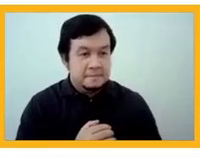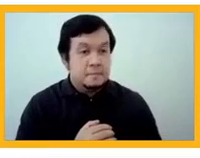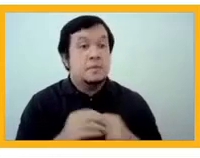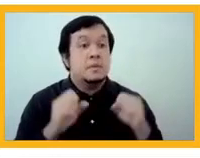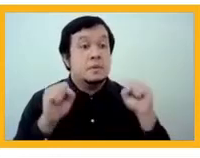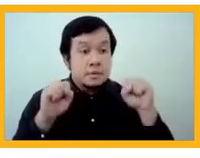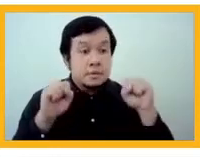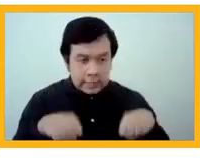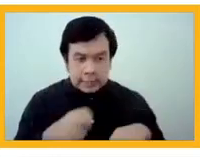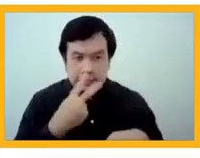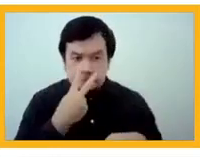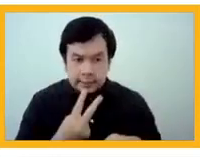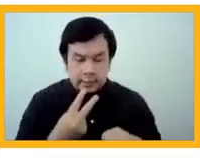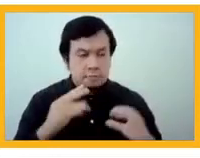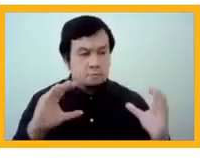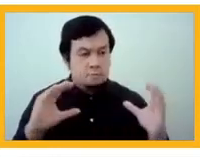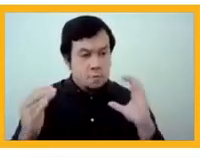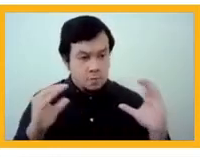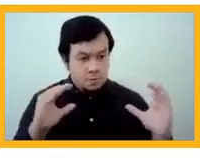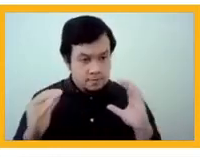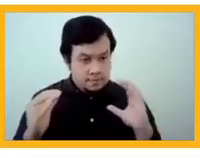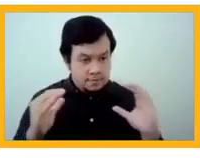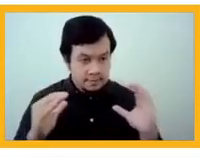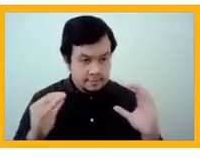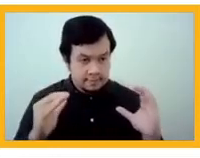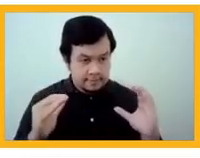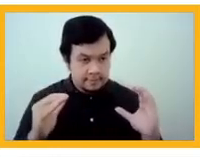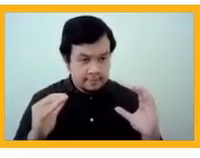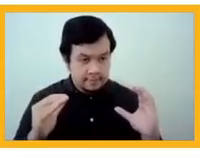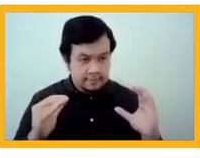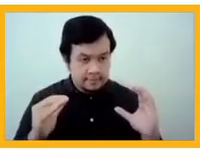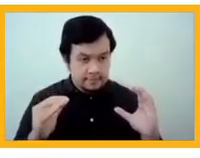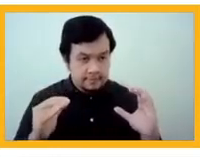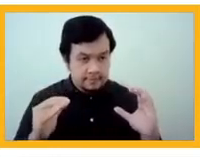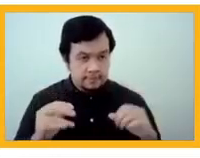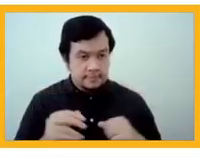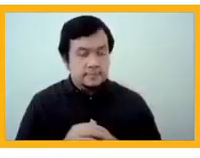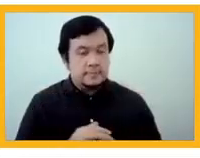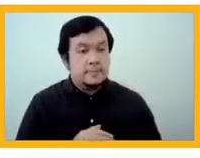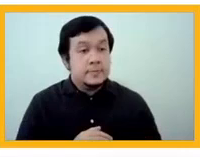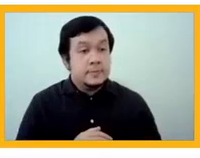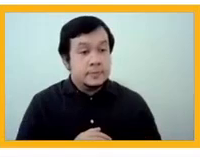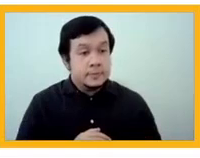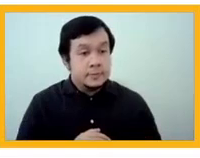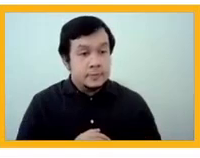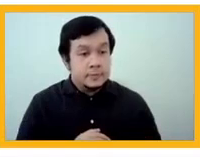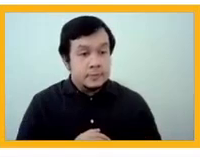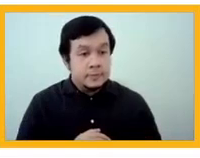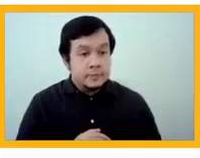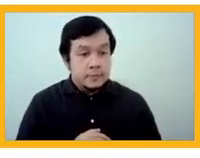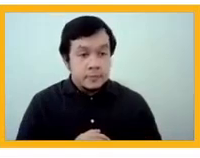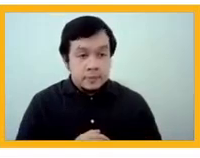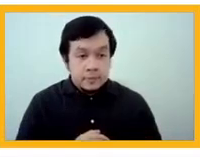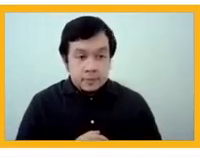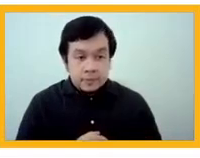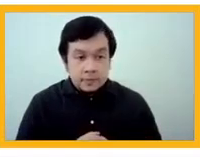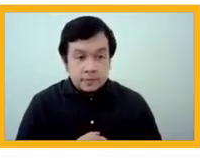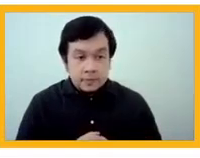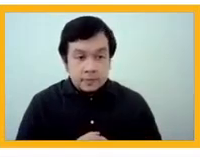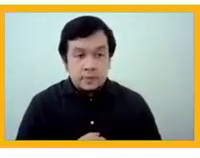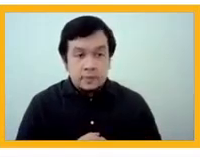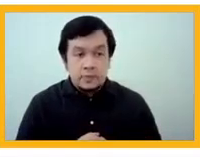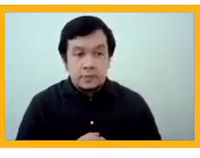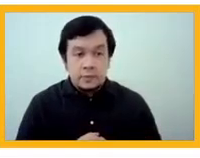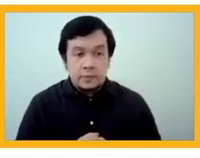doesn't matter, to matlab koi farak nahi padta, main jitna qualified hoon, kya PhD hai mera, global expert hoon, feeling se padhata hoon, lekin